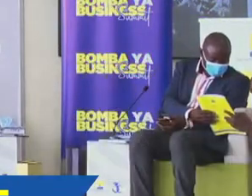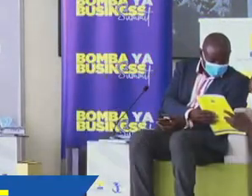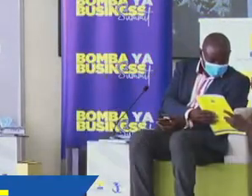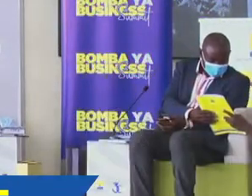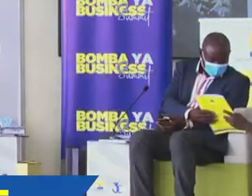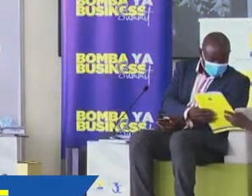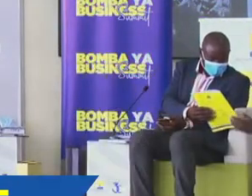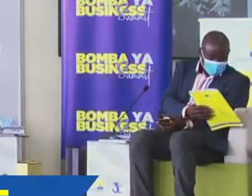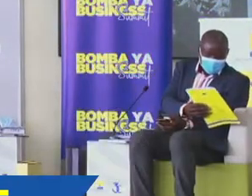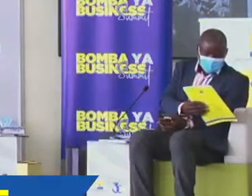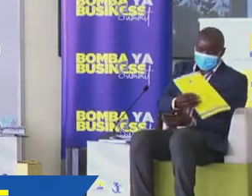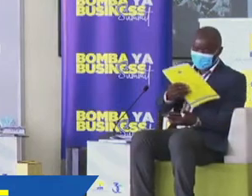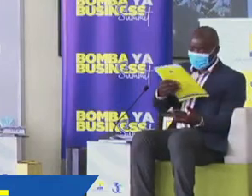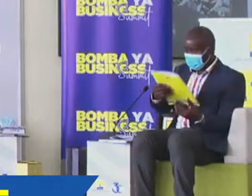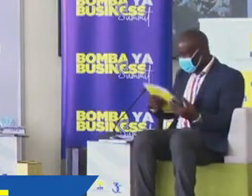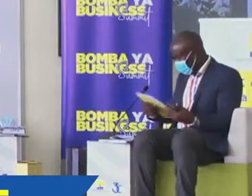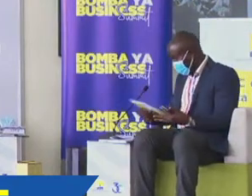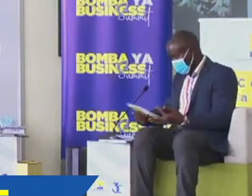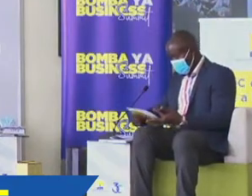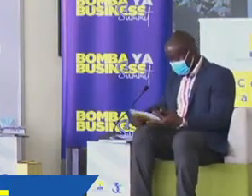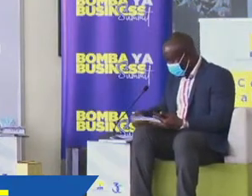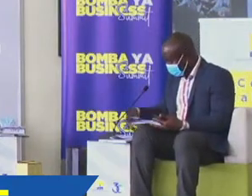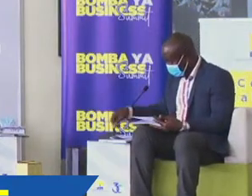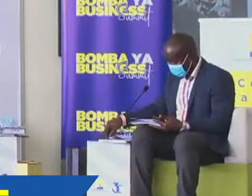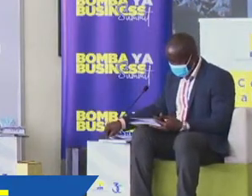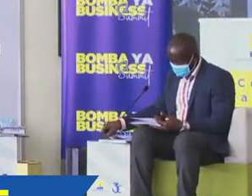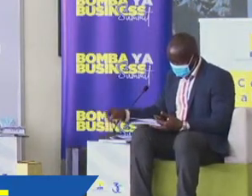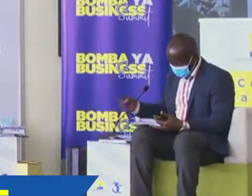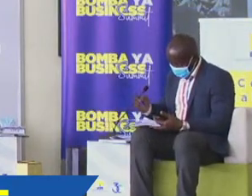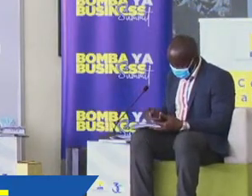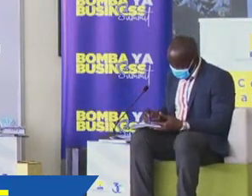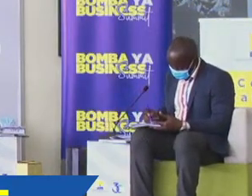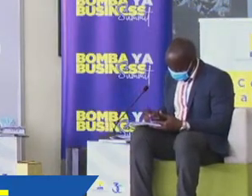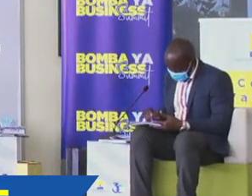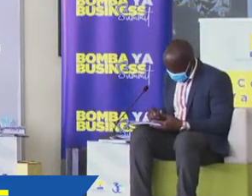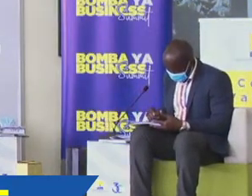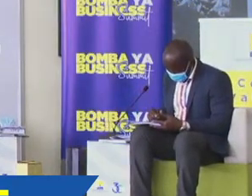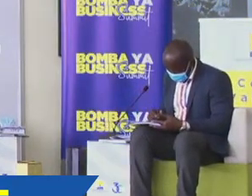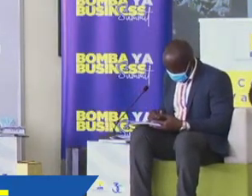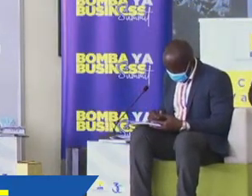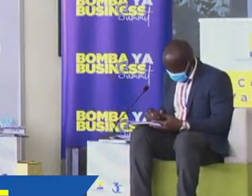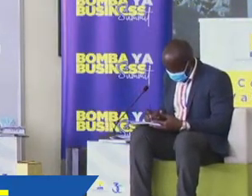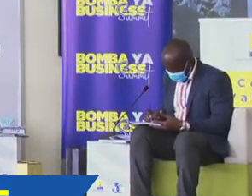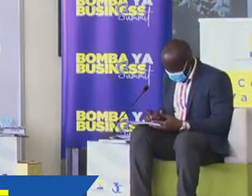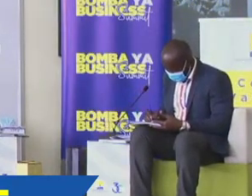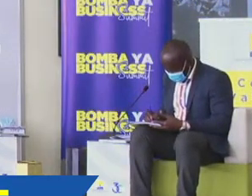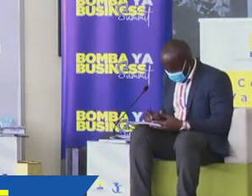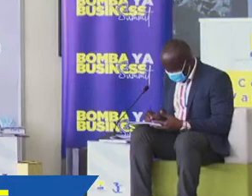Yeah.